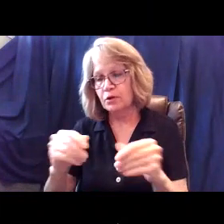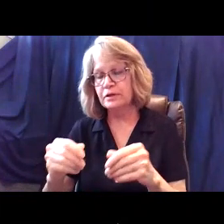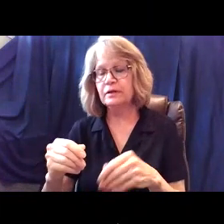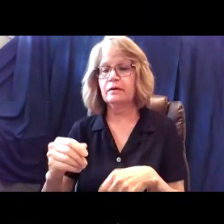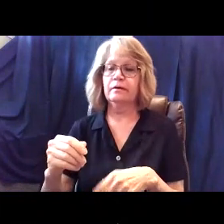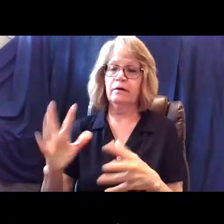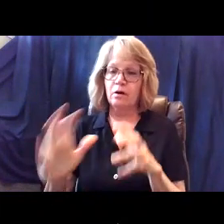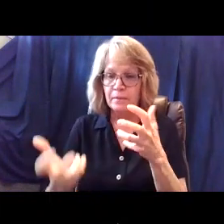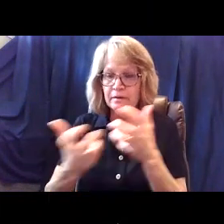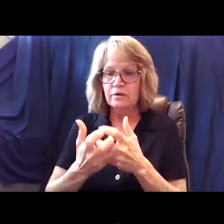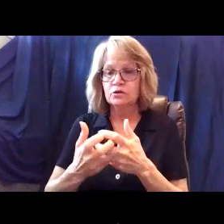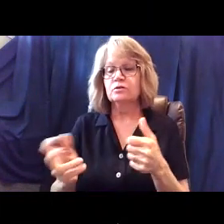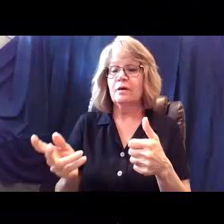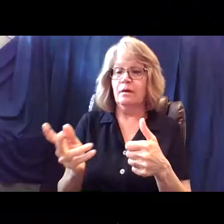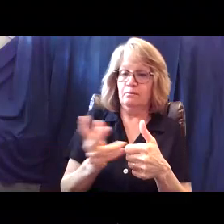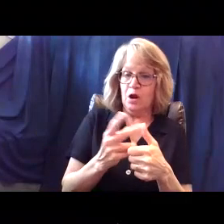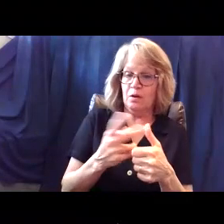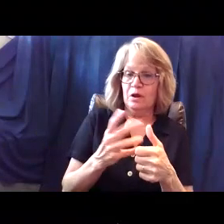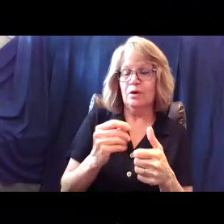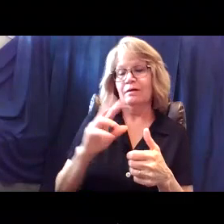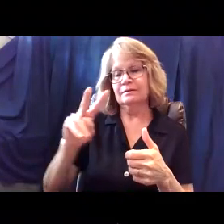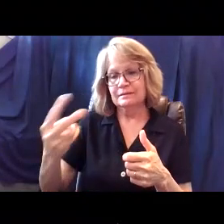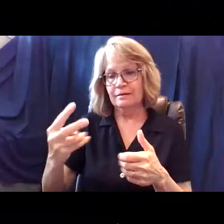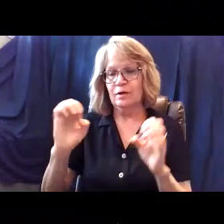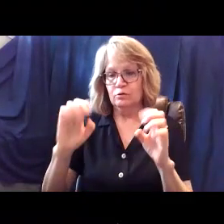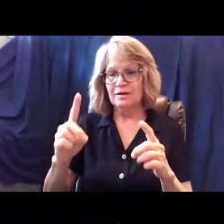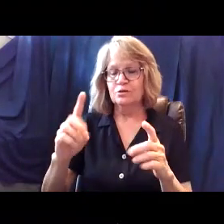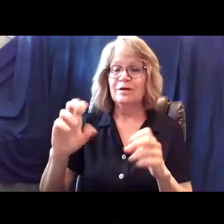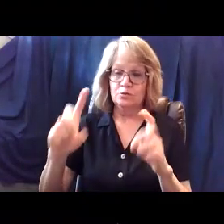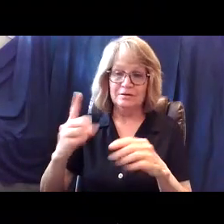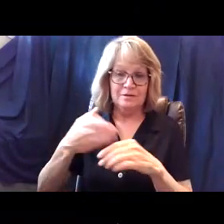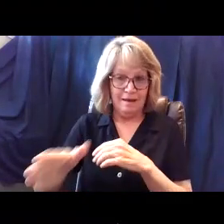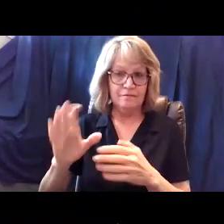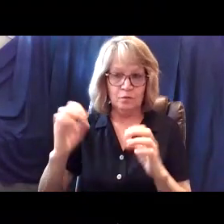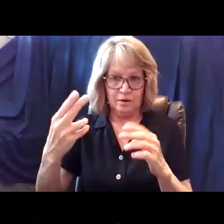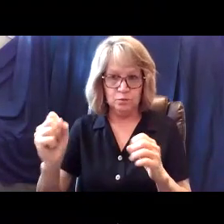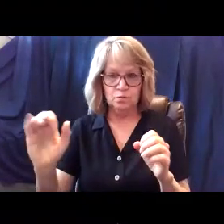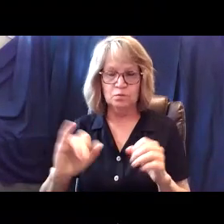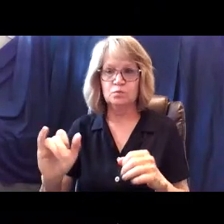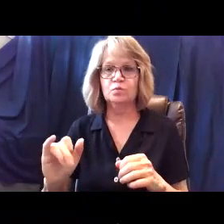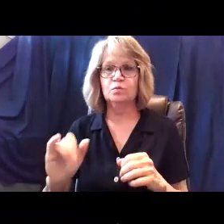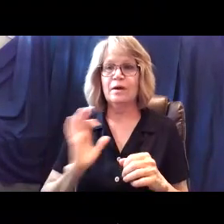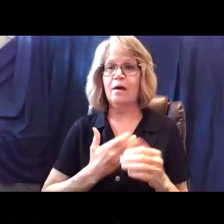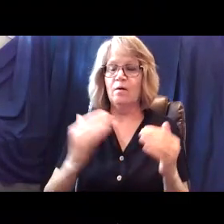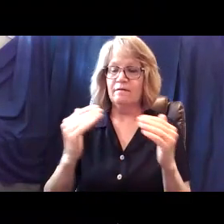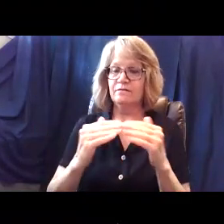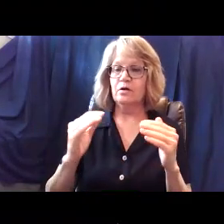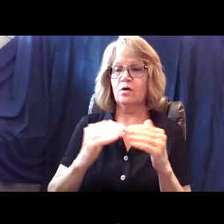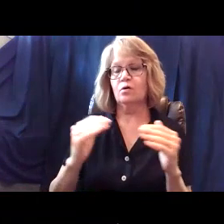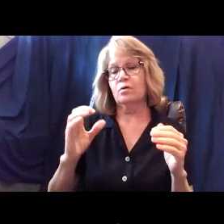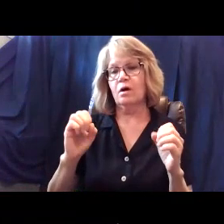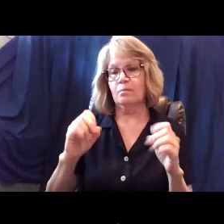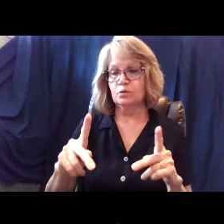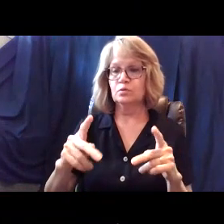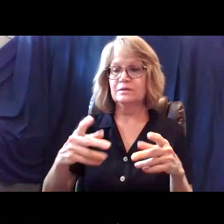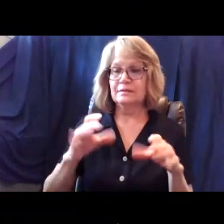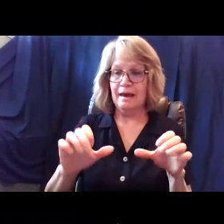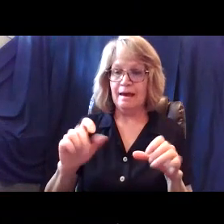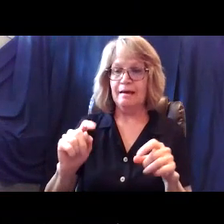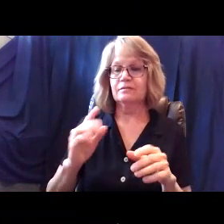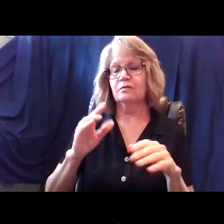primary and secondary education up through high school. Our Pennsylvania Fair Educational Opportunities Act, that covers